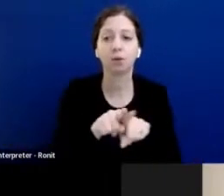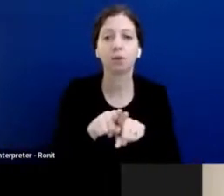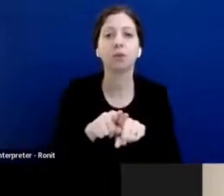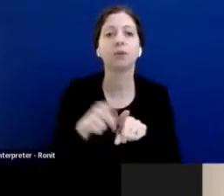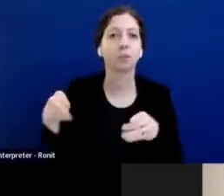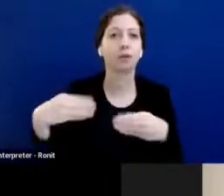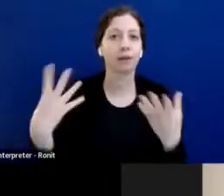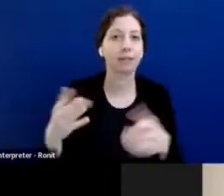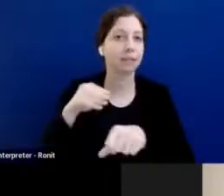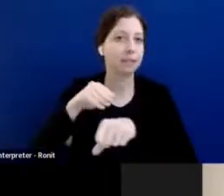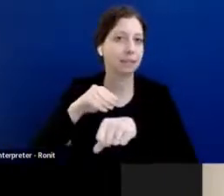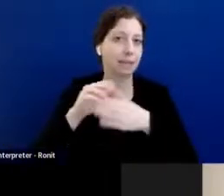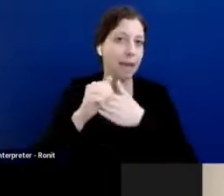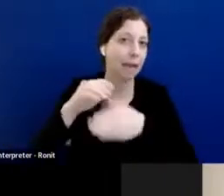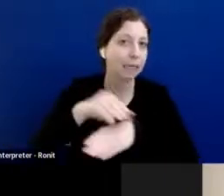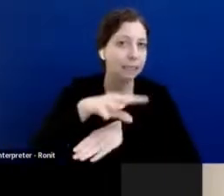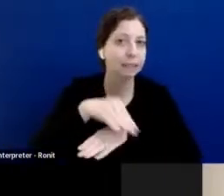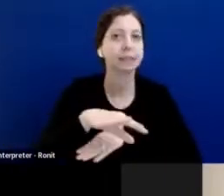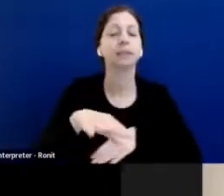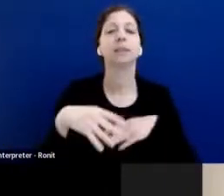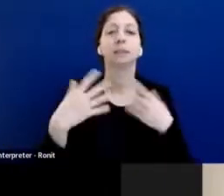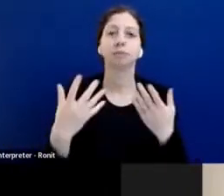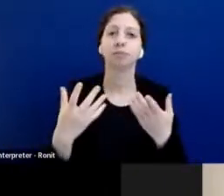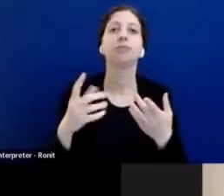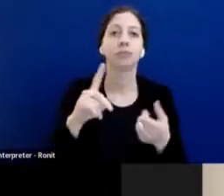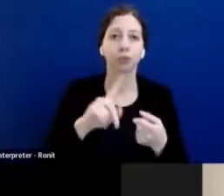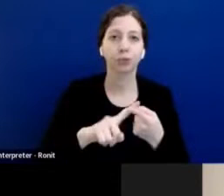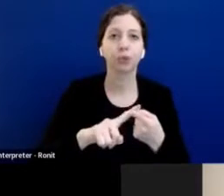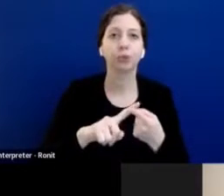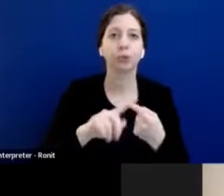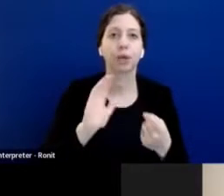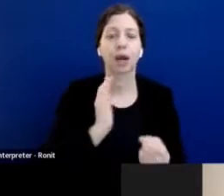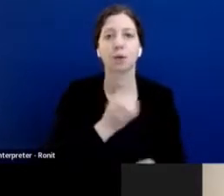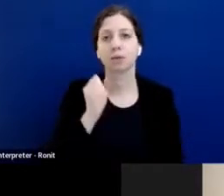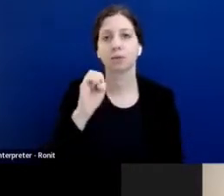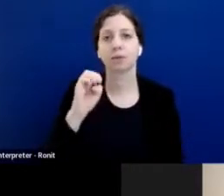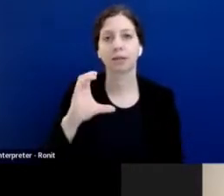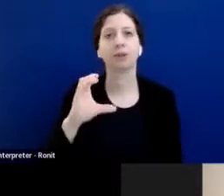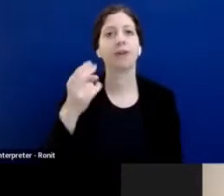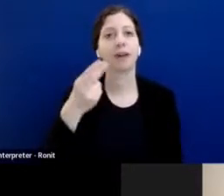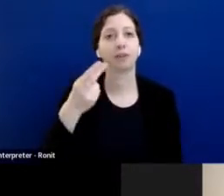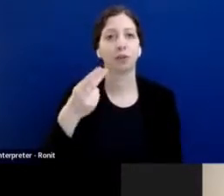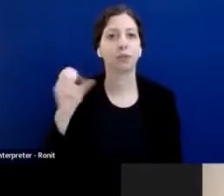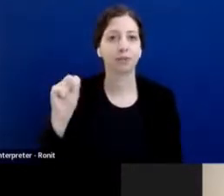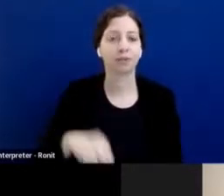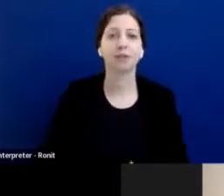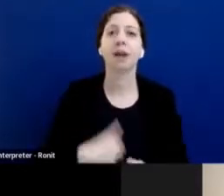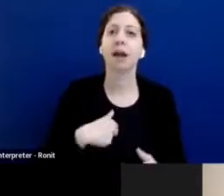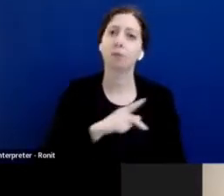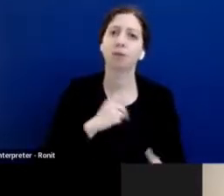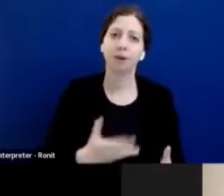provides guidance and sort of advisement to our Secretary of Health and Human Services. I personally just want to